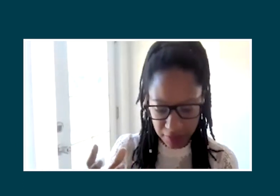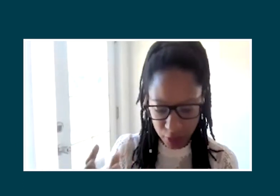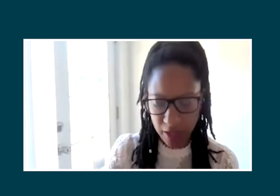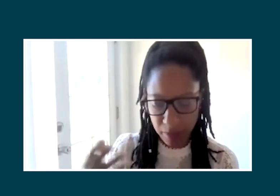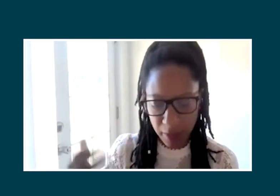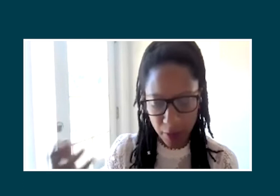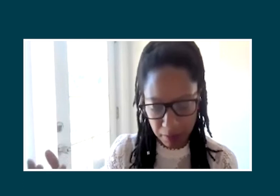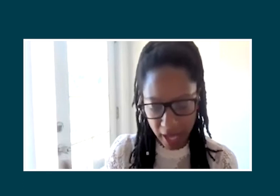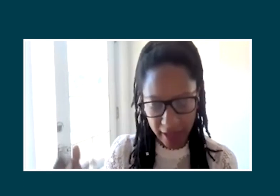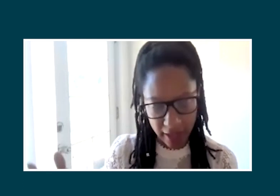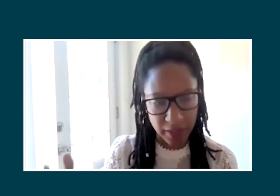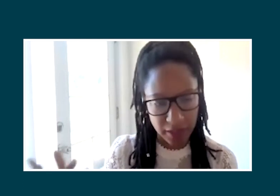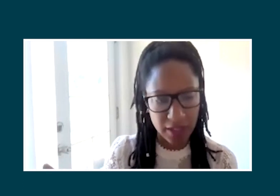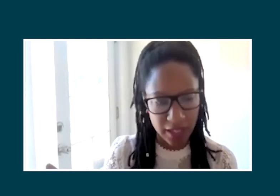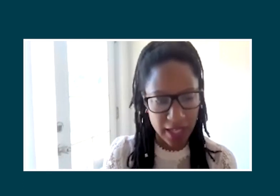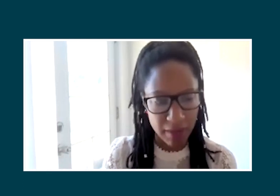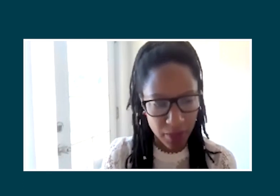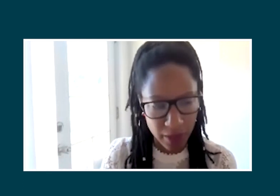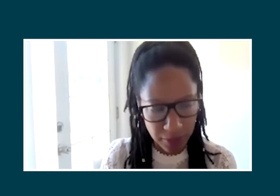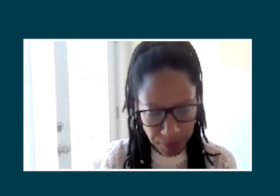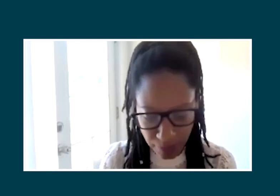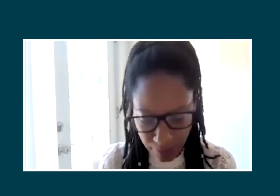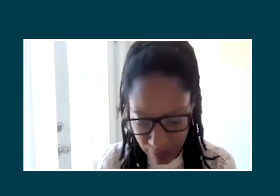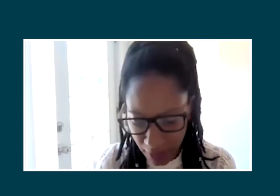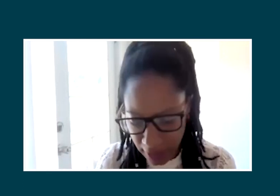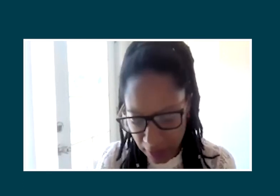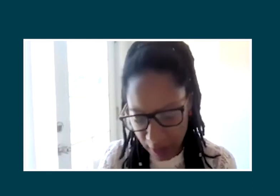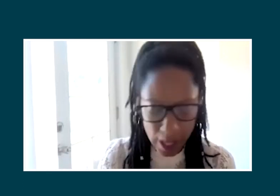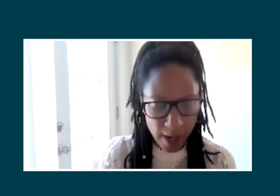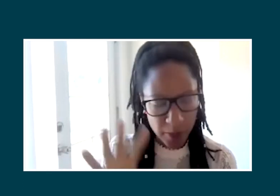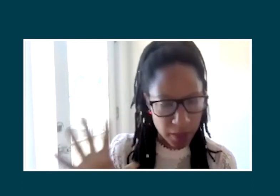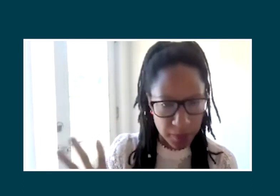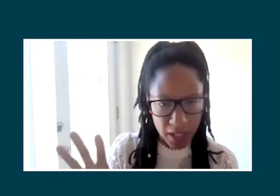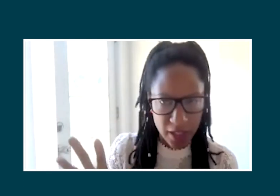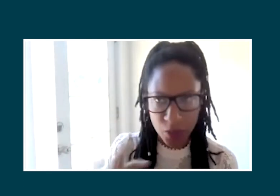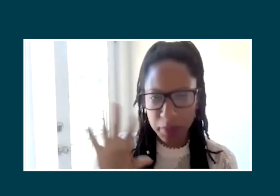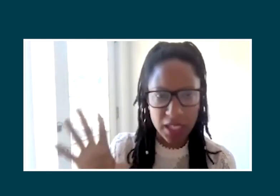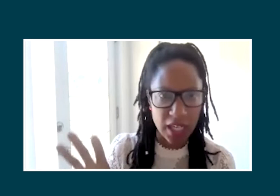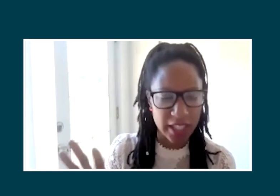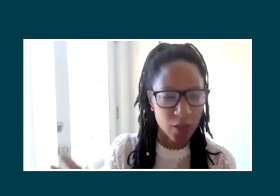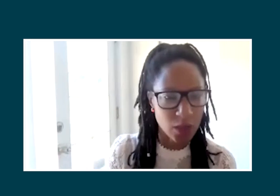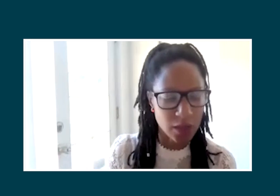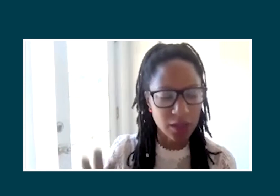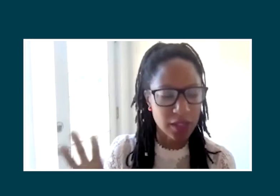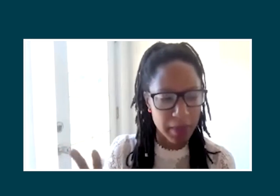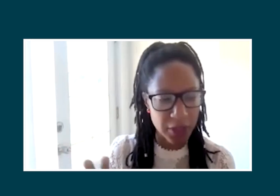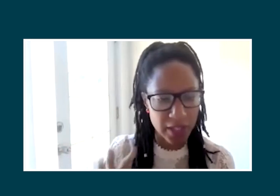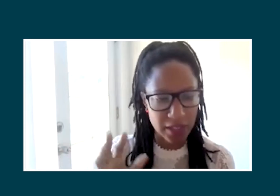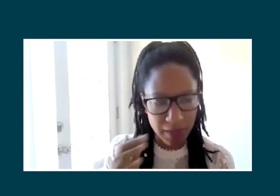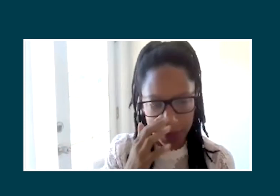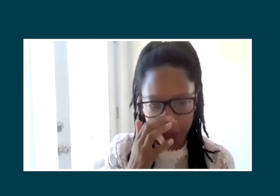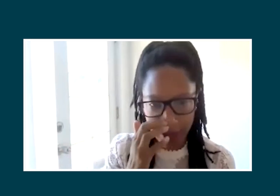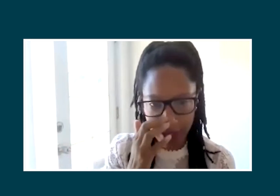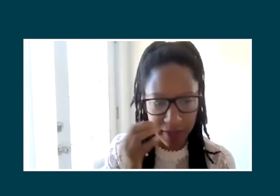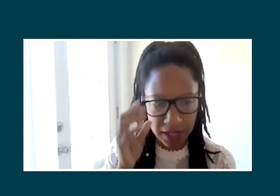culture of trying to promote Black characters in the gaming world. And they were like, well, you know, she'll be kind of like the Oracle